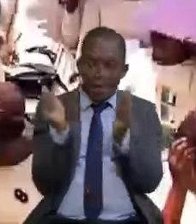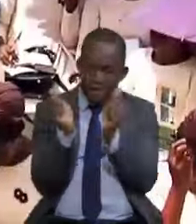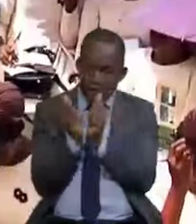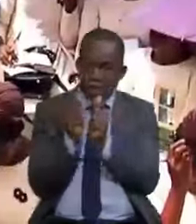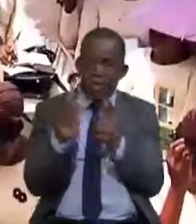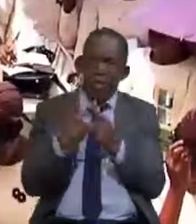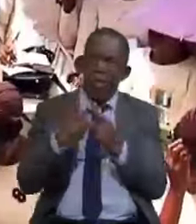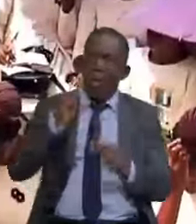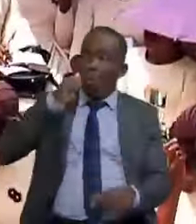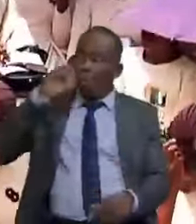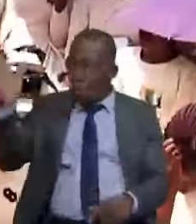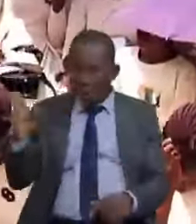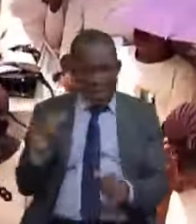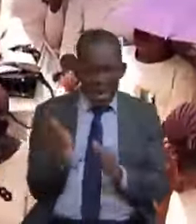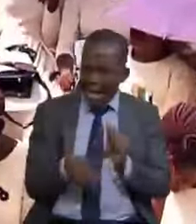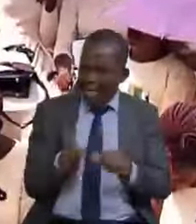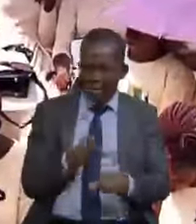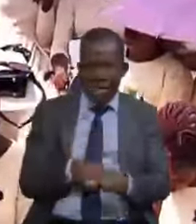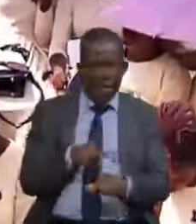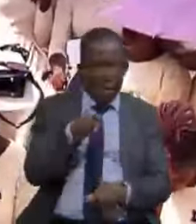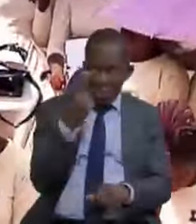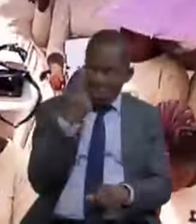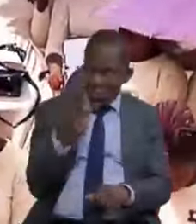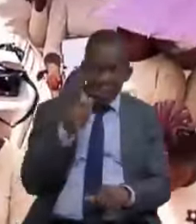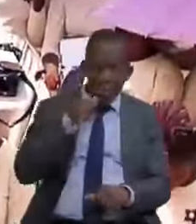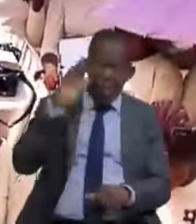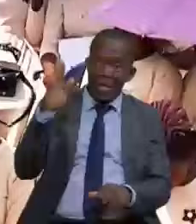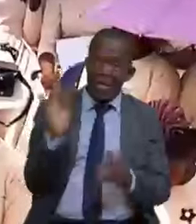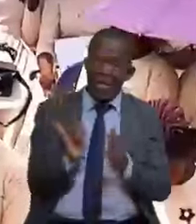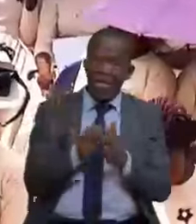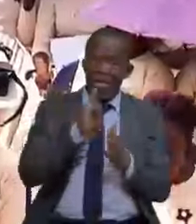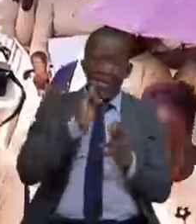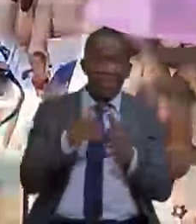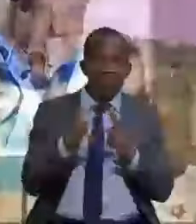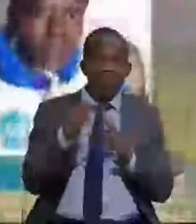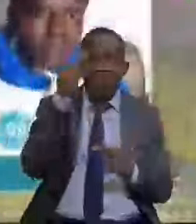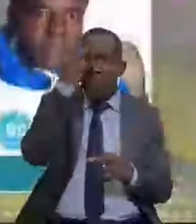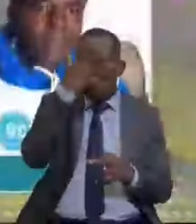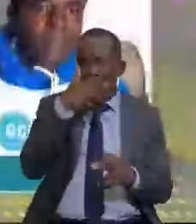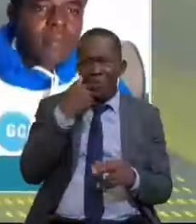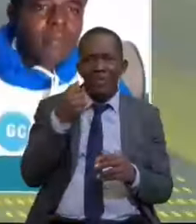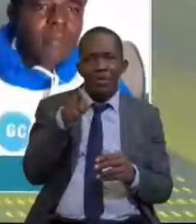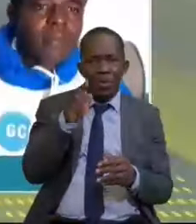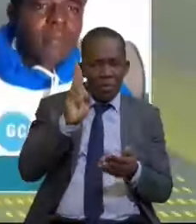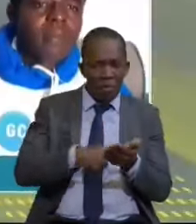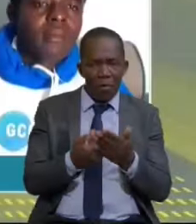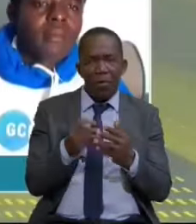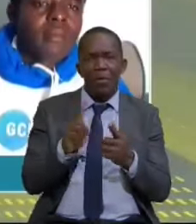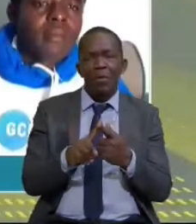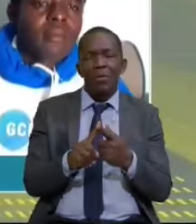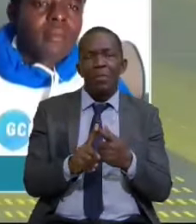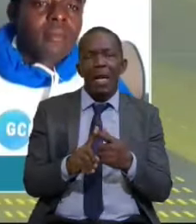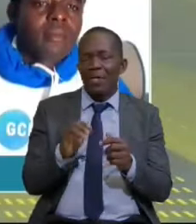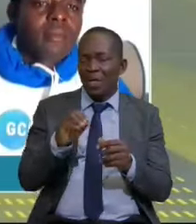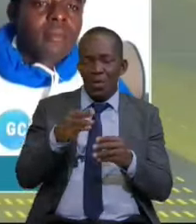woman looks very beautiful to you, and you're running after them, and you can spend all your salary on